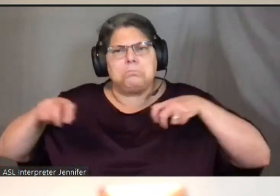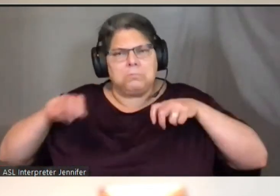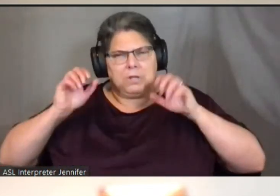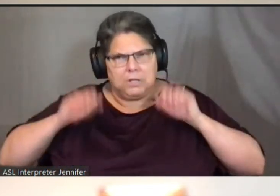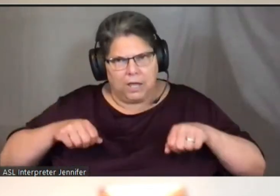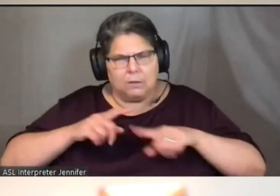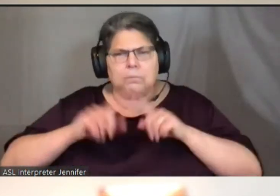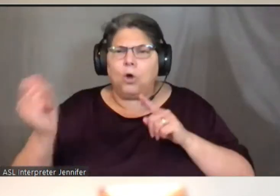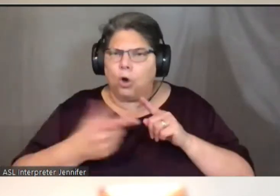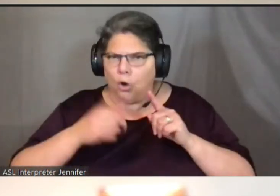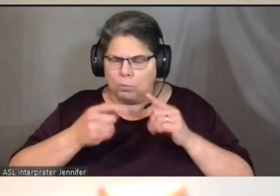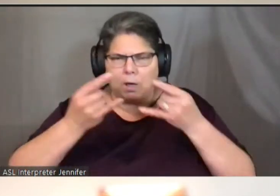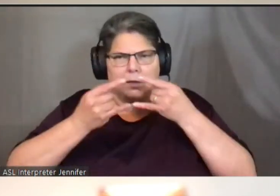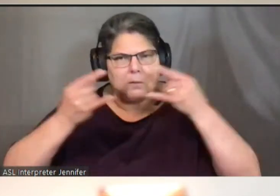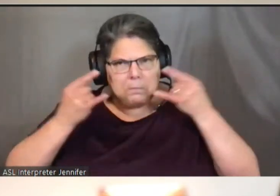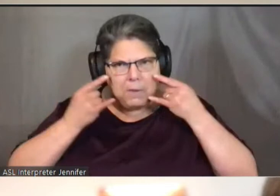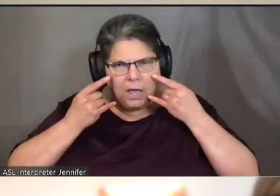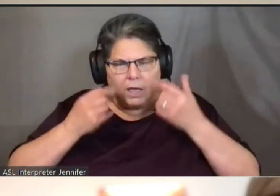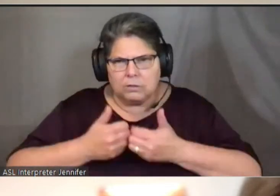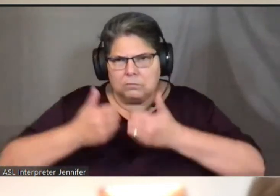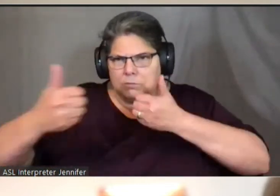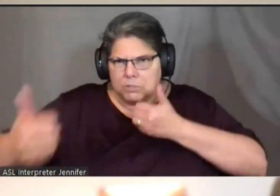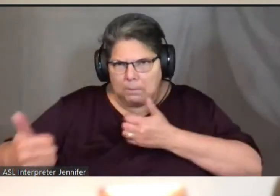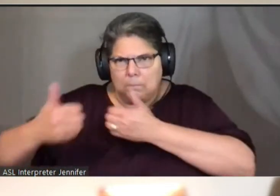masking and spacing, and